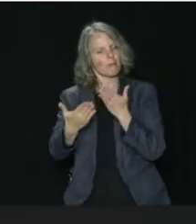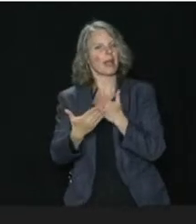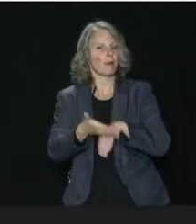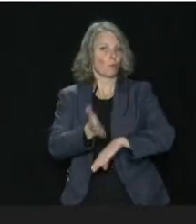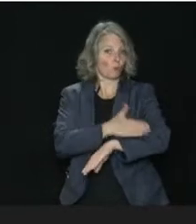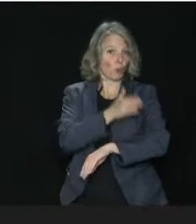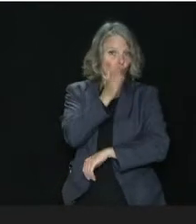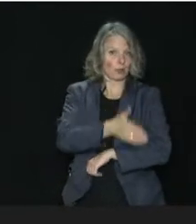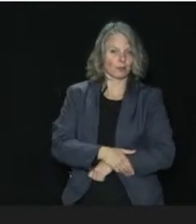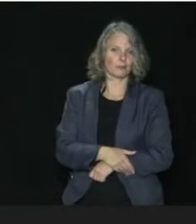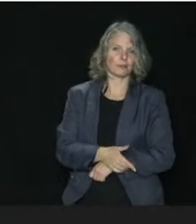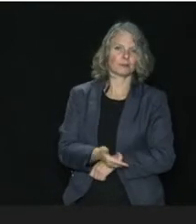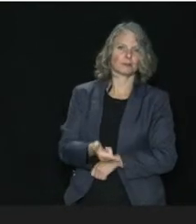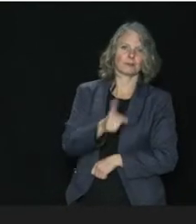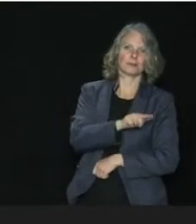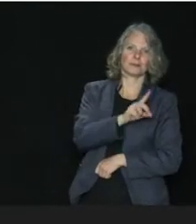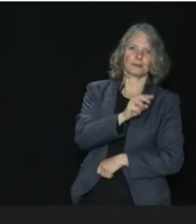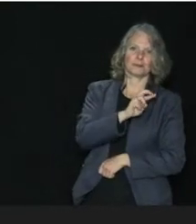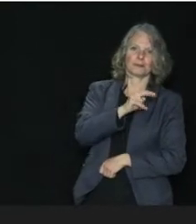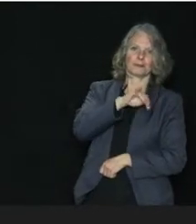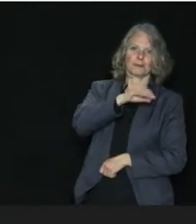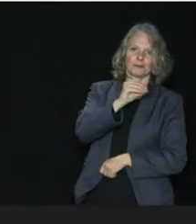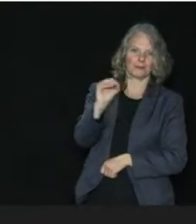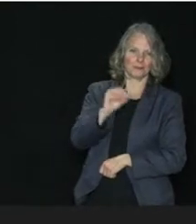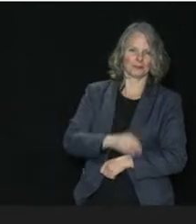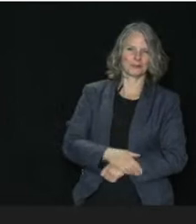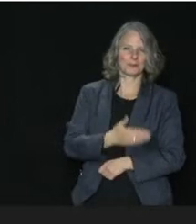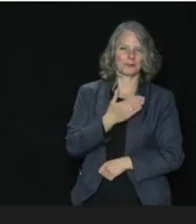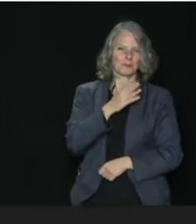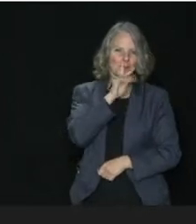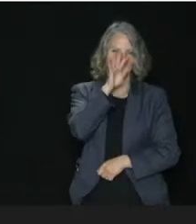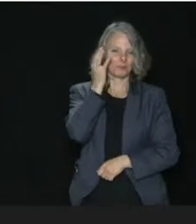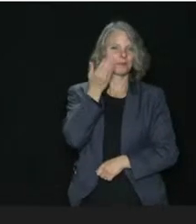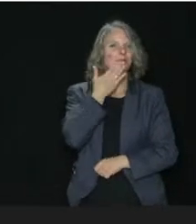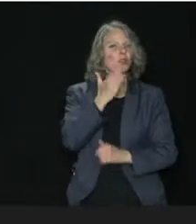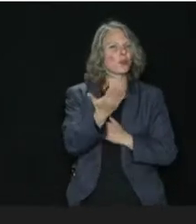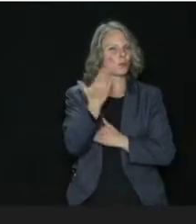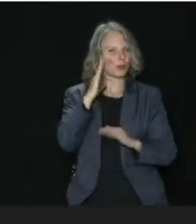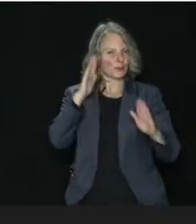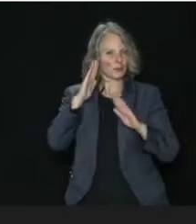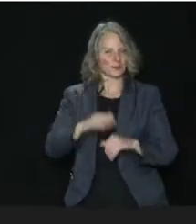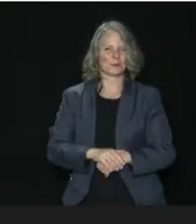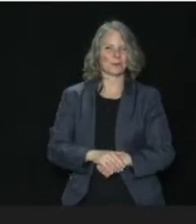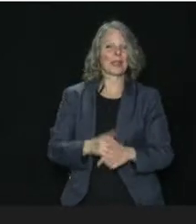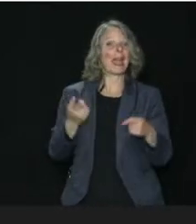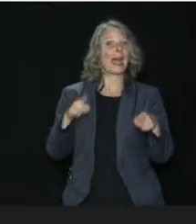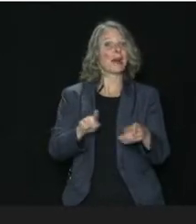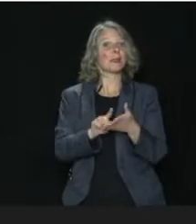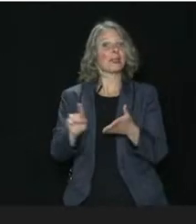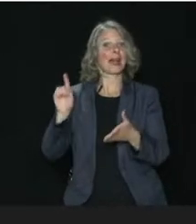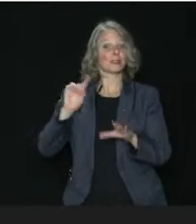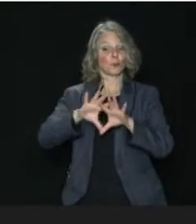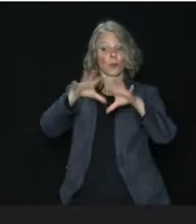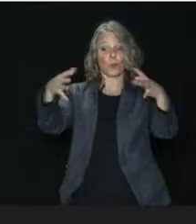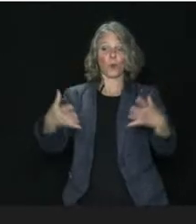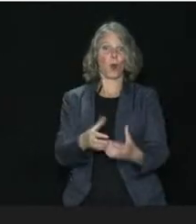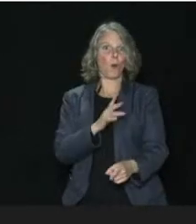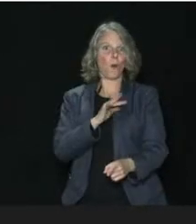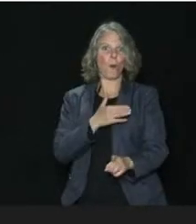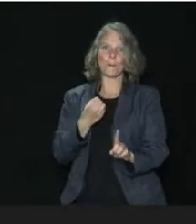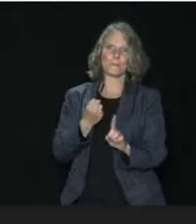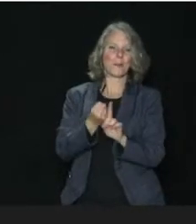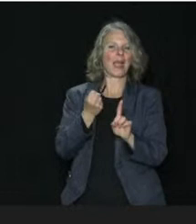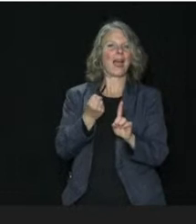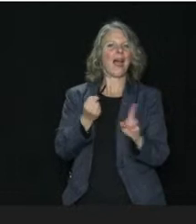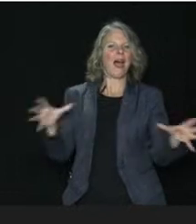Bonjour à toutes et à tous. Good morning, everyone. Last week, the world reached an amazing milestone of over 1